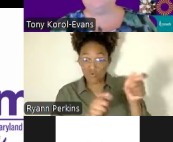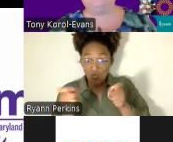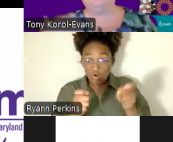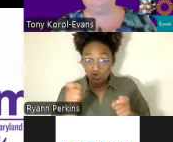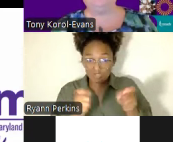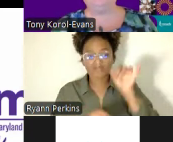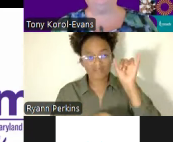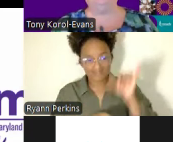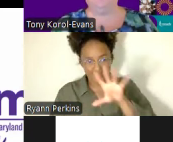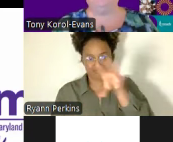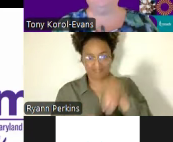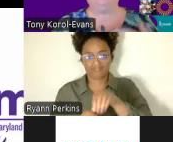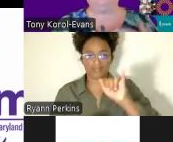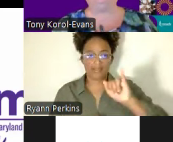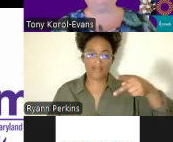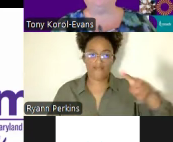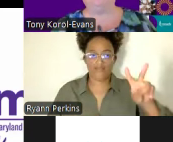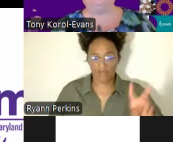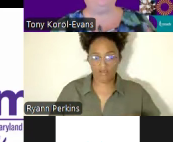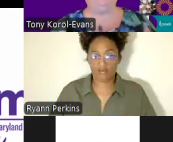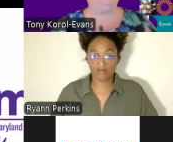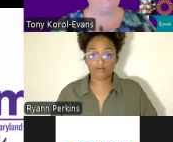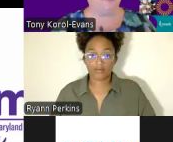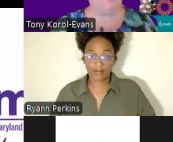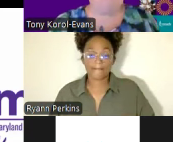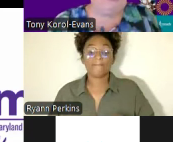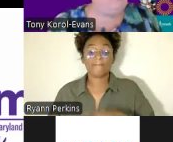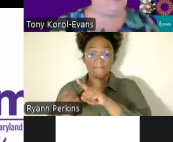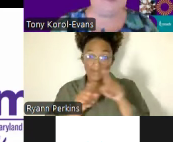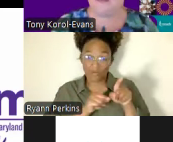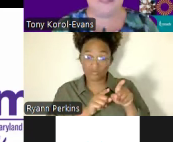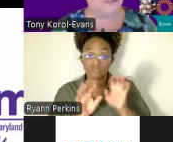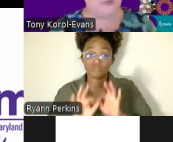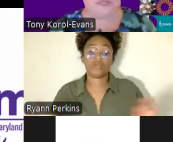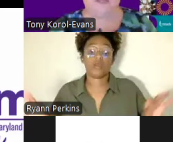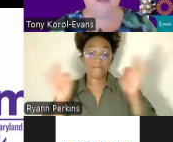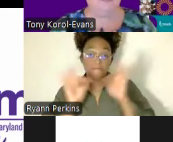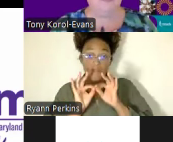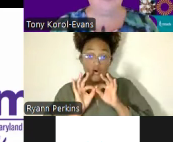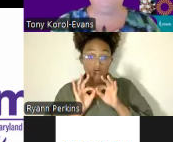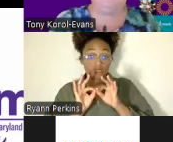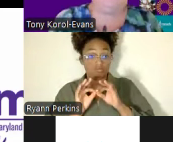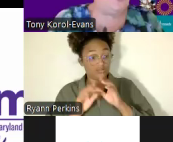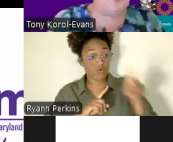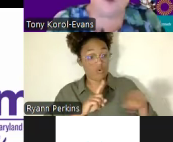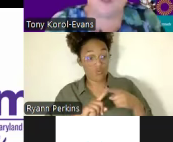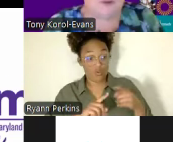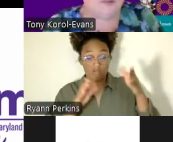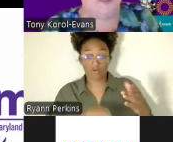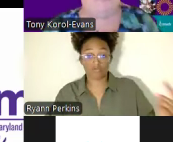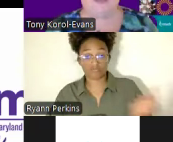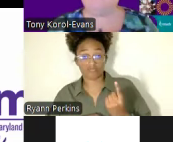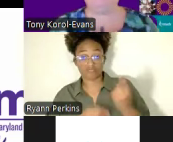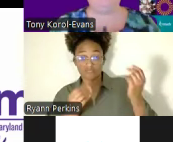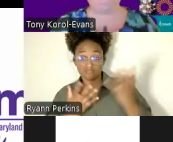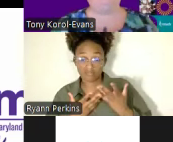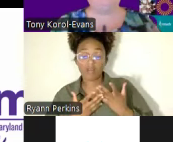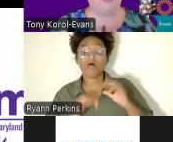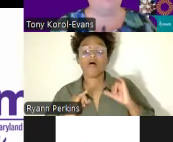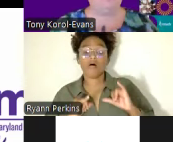Yes, Kayla says it's important to do it while you're in it because they're susceptible to manipulation and doubt when leaving. Absolutely. And even after they talk to the person, they might,